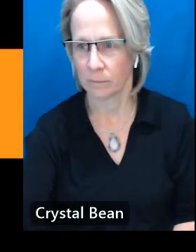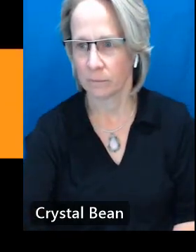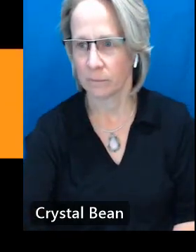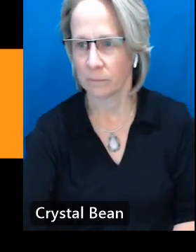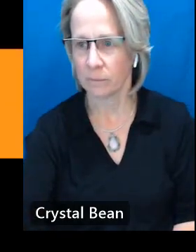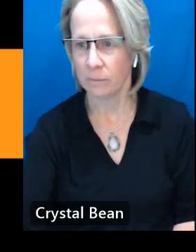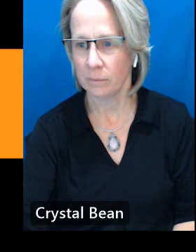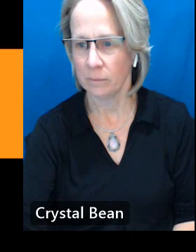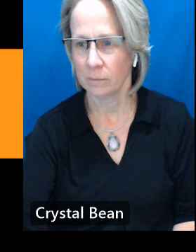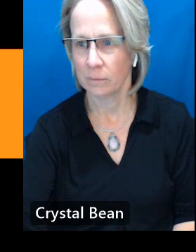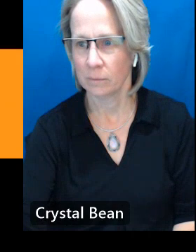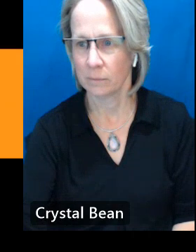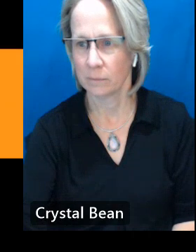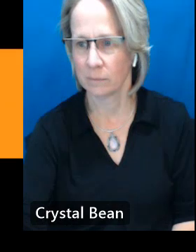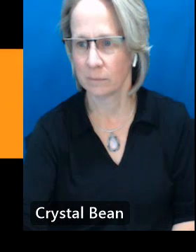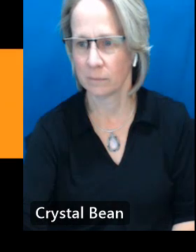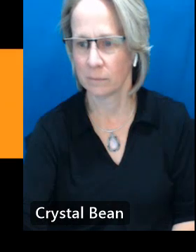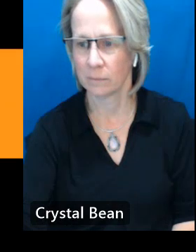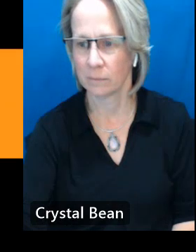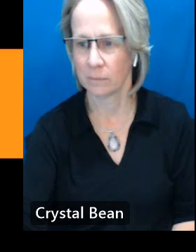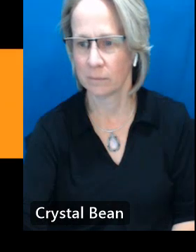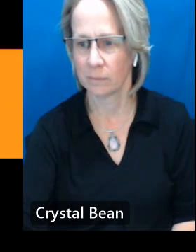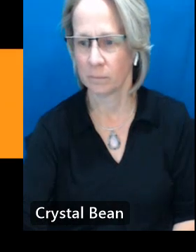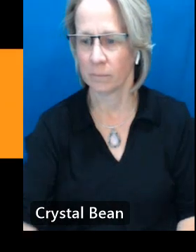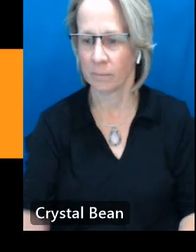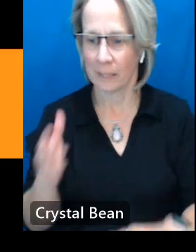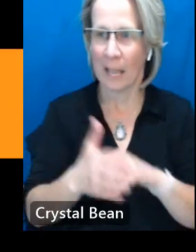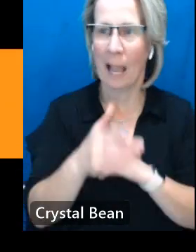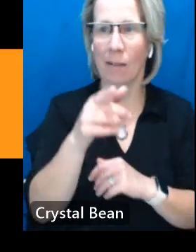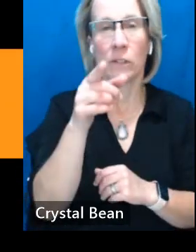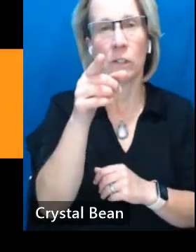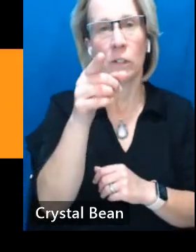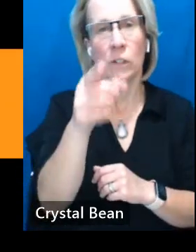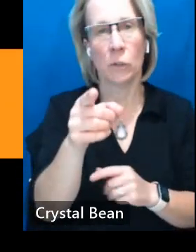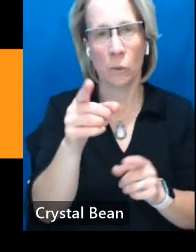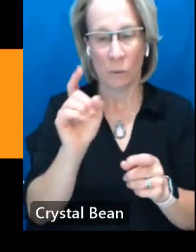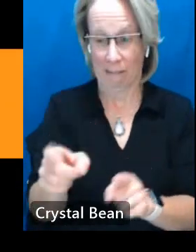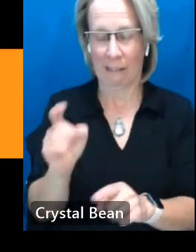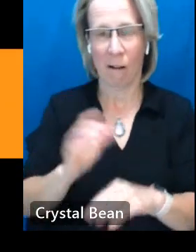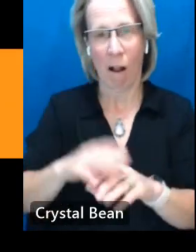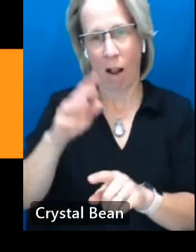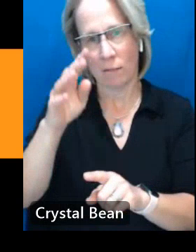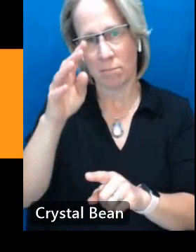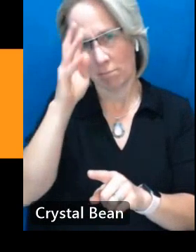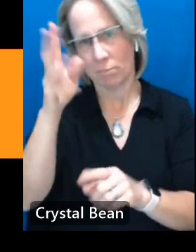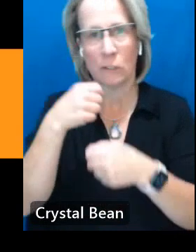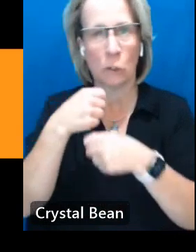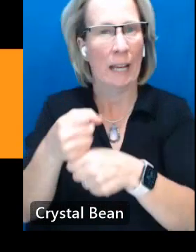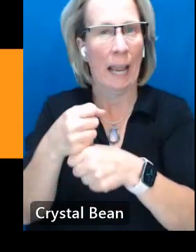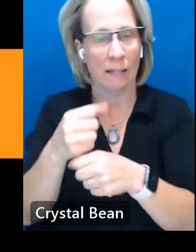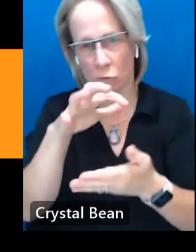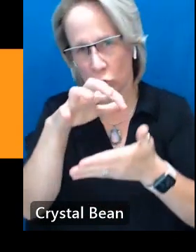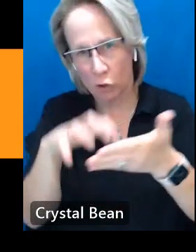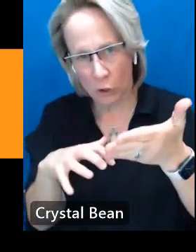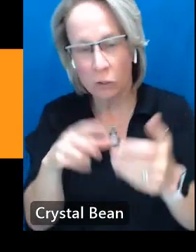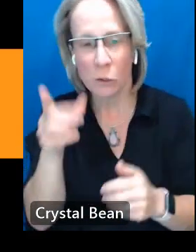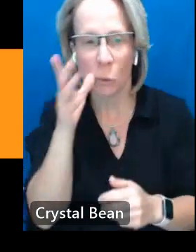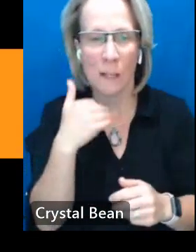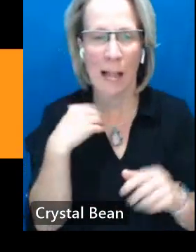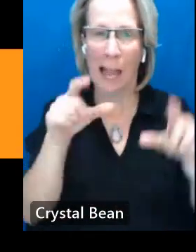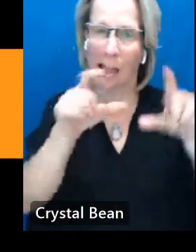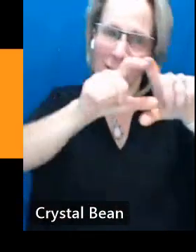So after you click on create a journal, this is the main page that you'll be faced with. This is the header page, so it's kind of the